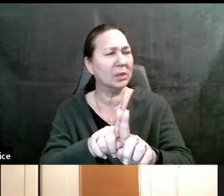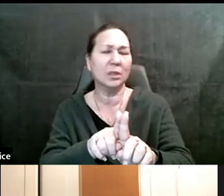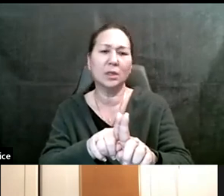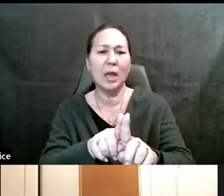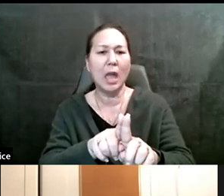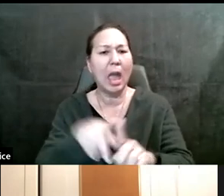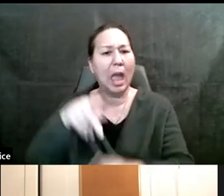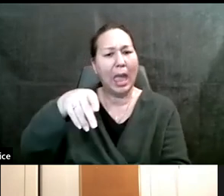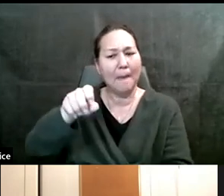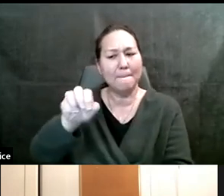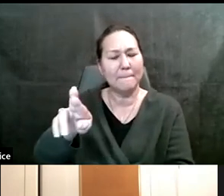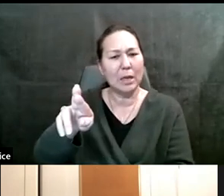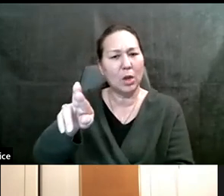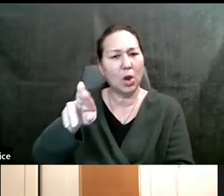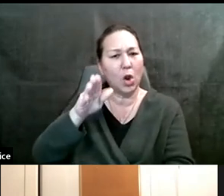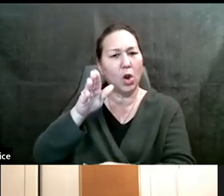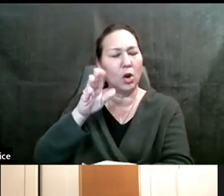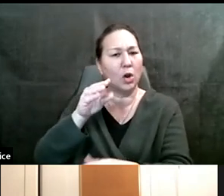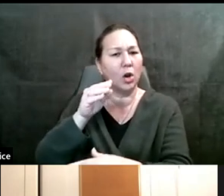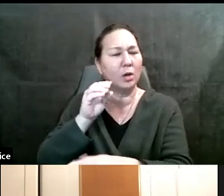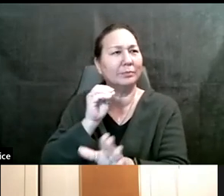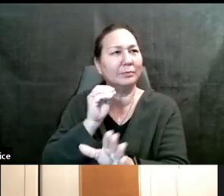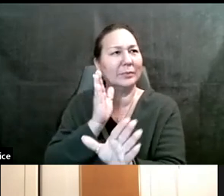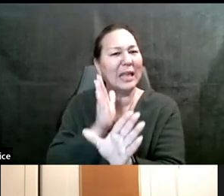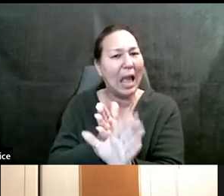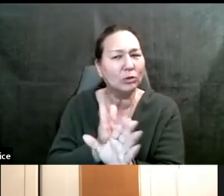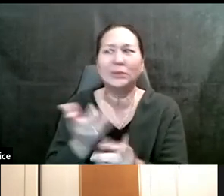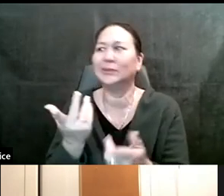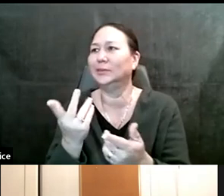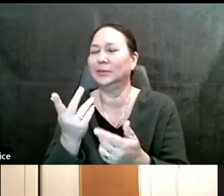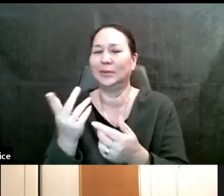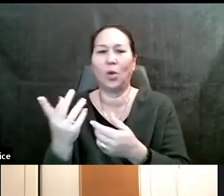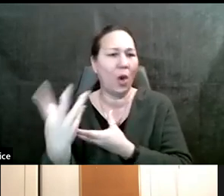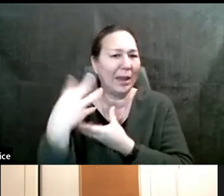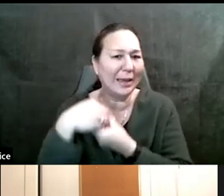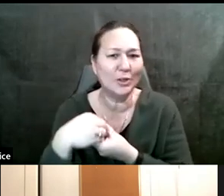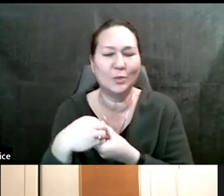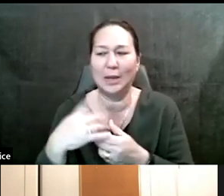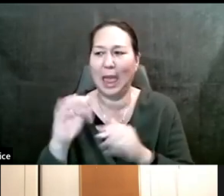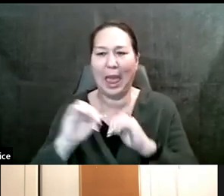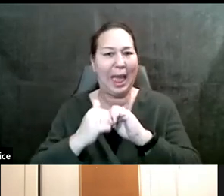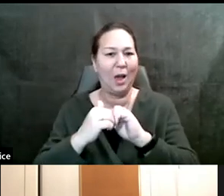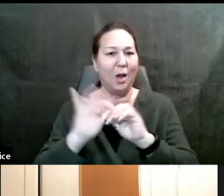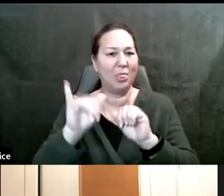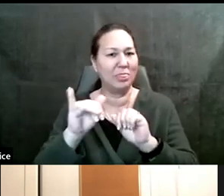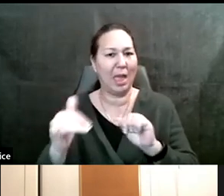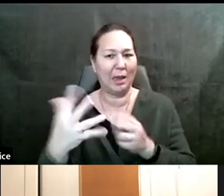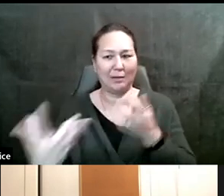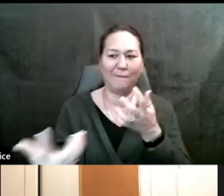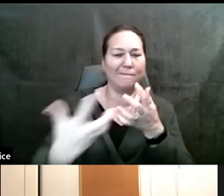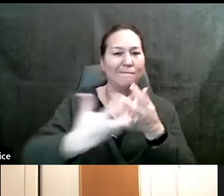peer counseling and peer-to-peer counseling uh or engagement Works in on this as well